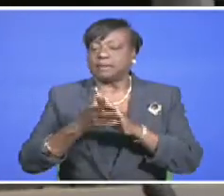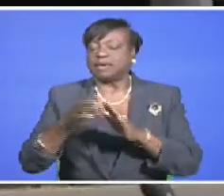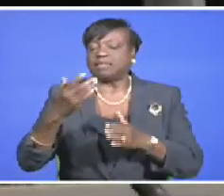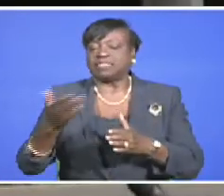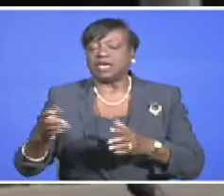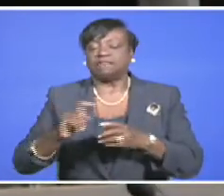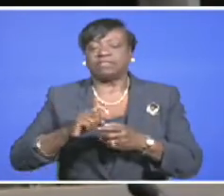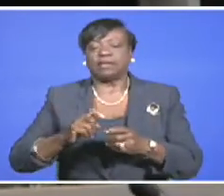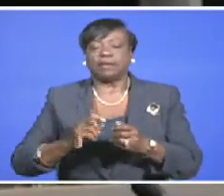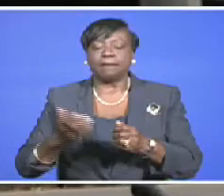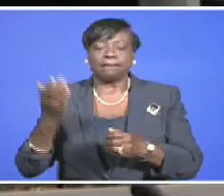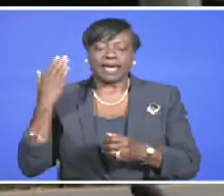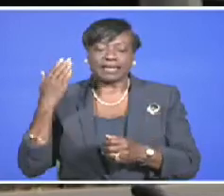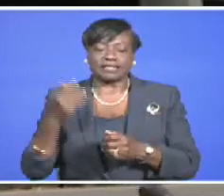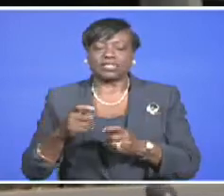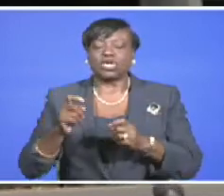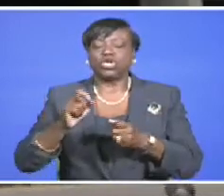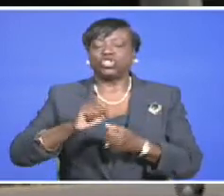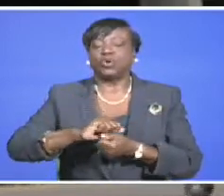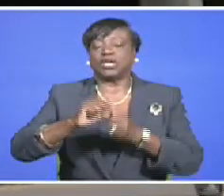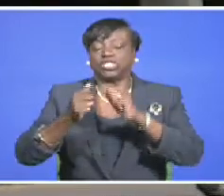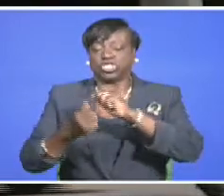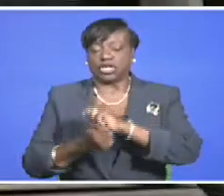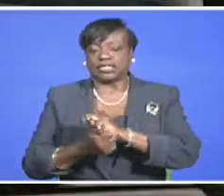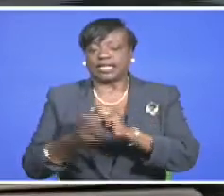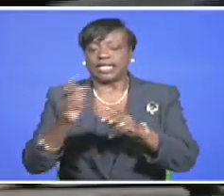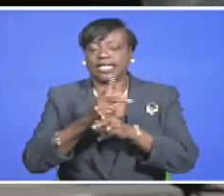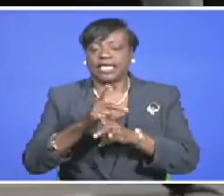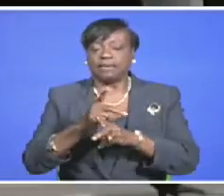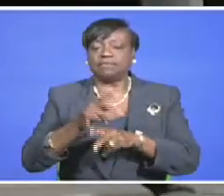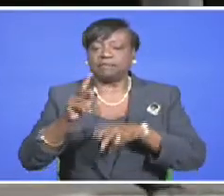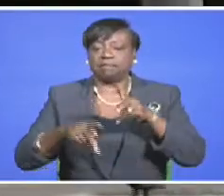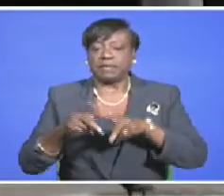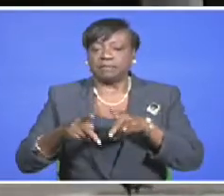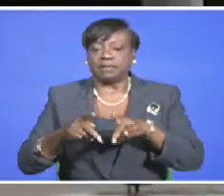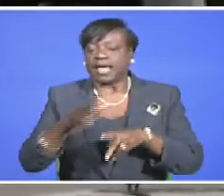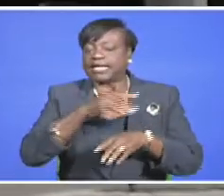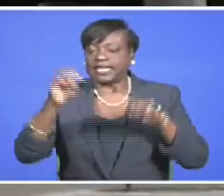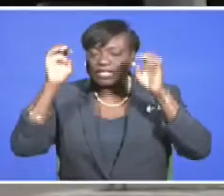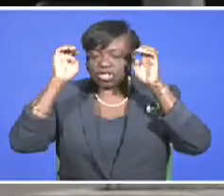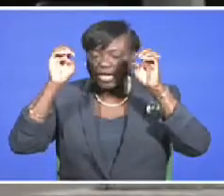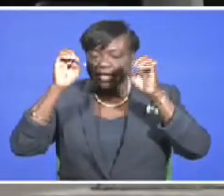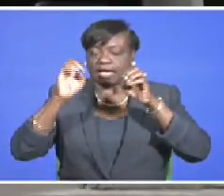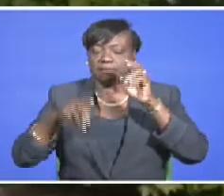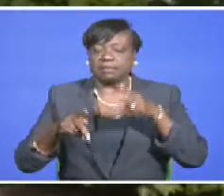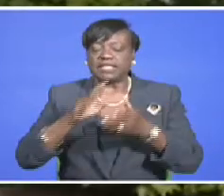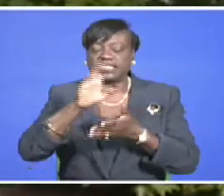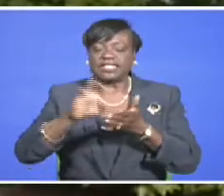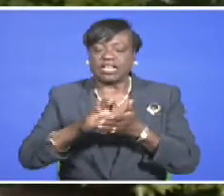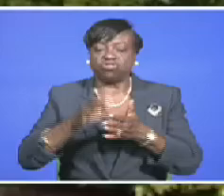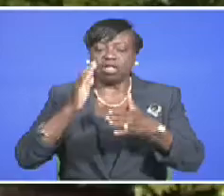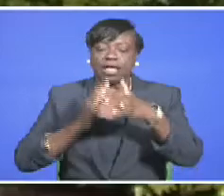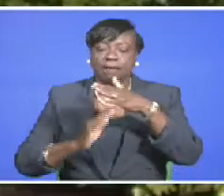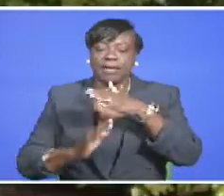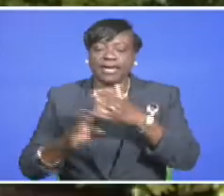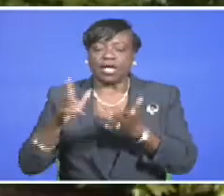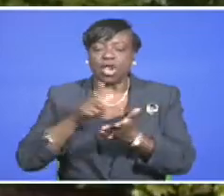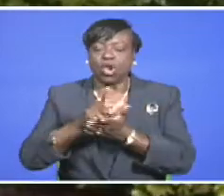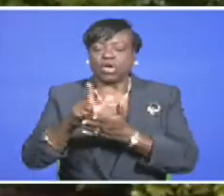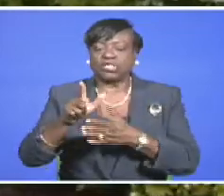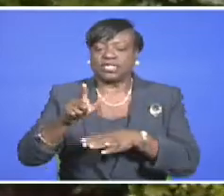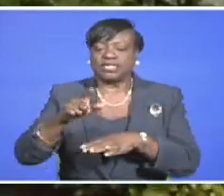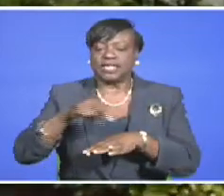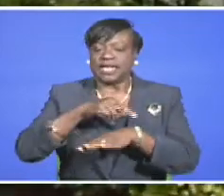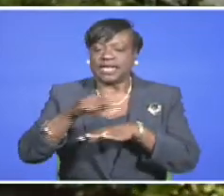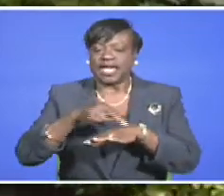To adjust and keep residents abreast of new technologies and to educate customers, the central bank launched its National